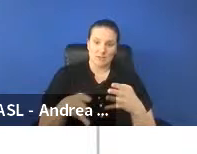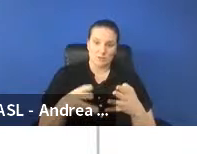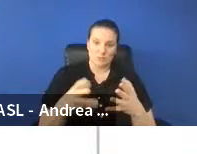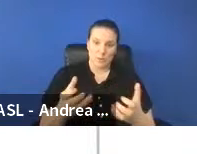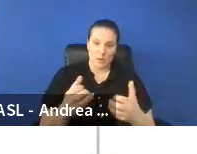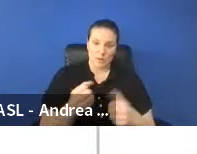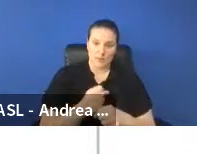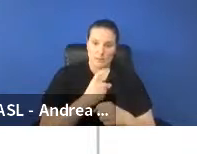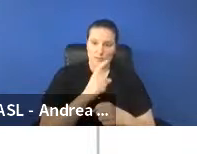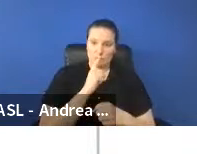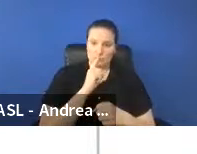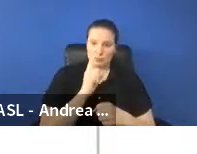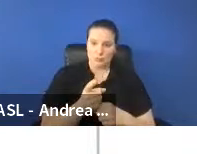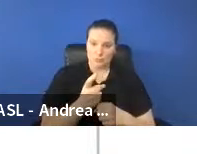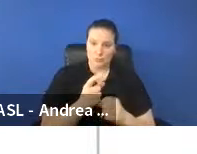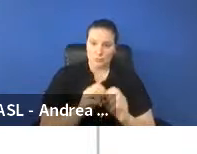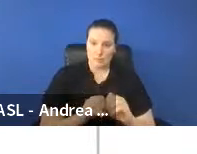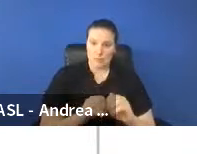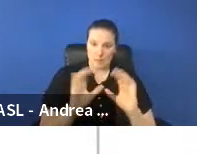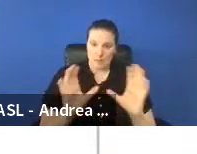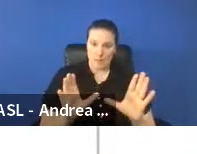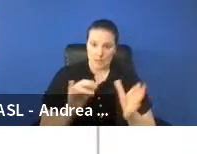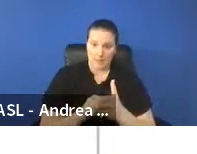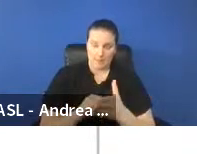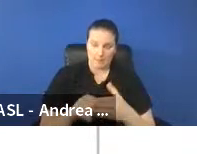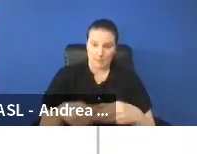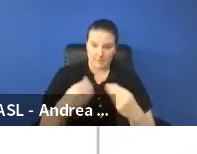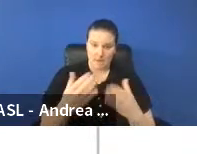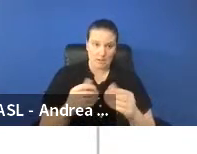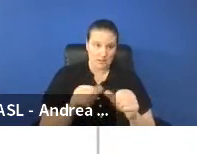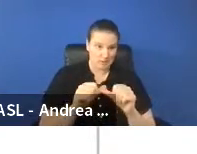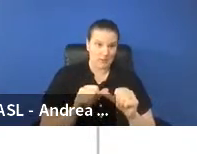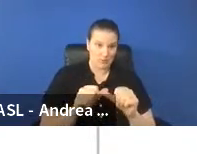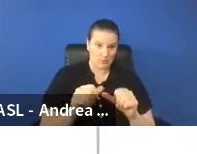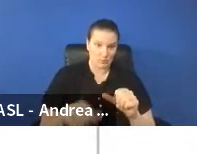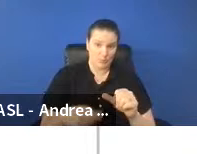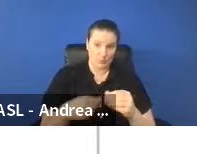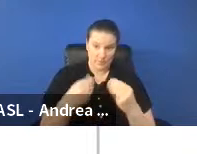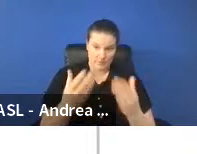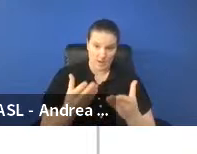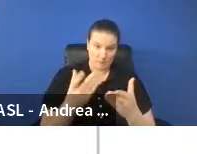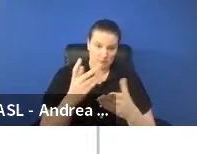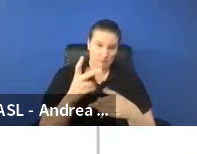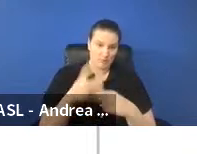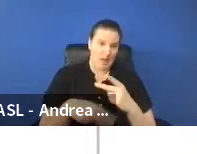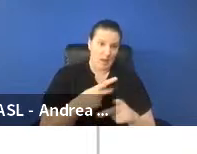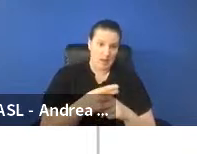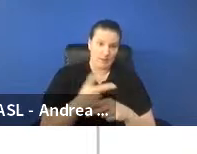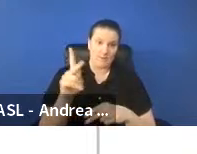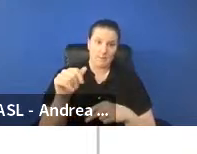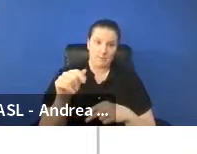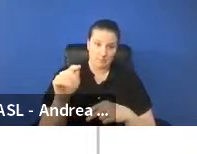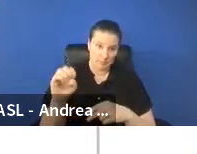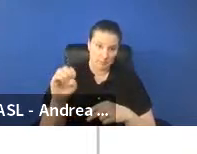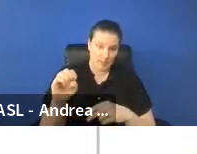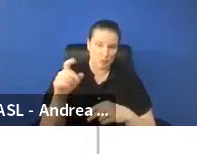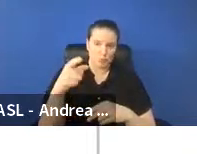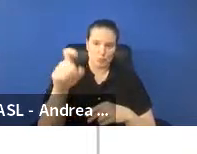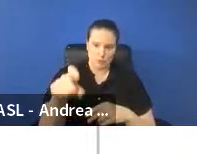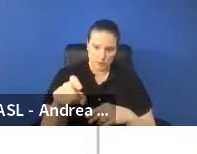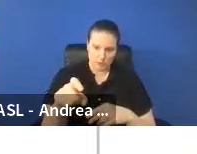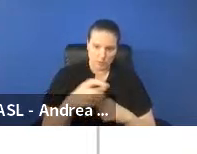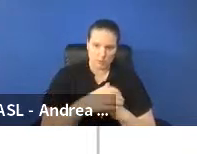that we were clear that that has been provided, and will continue to provide you the types of updates and information that you need to be able